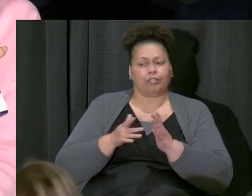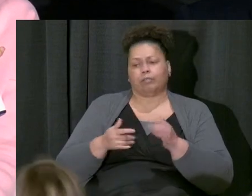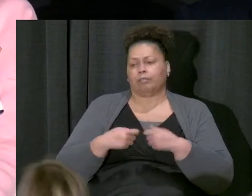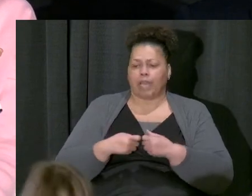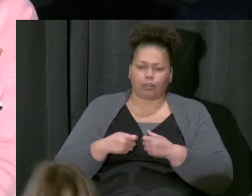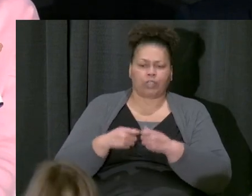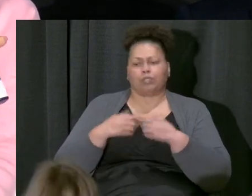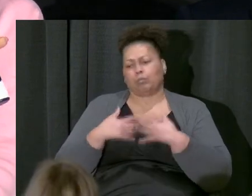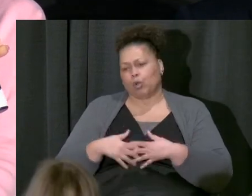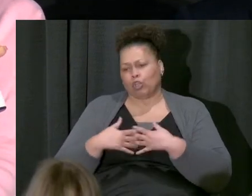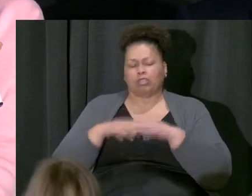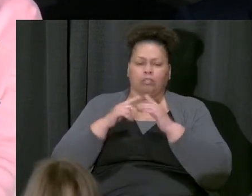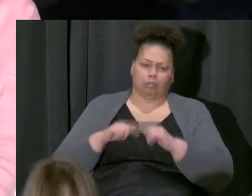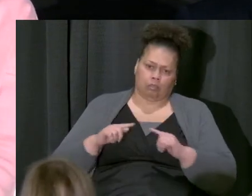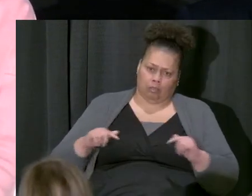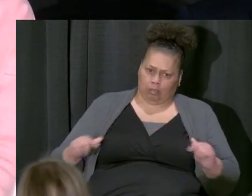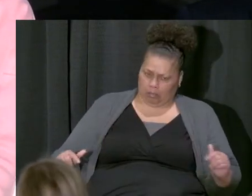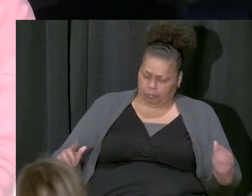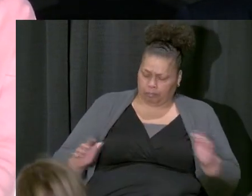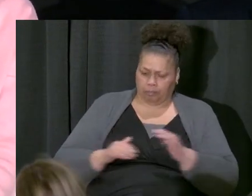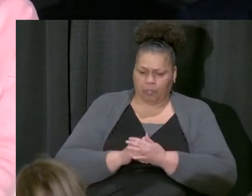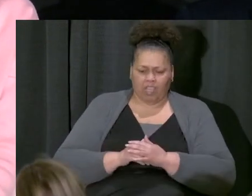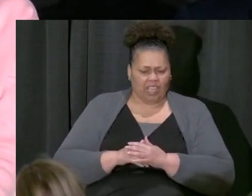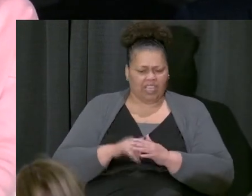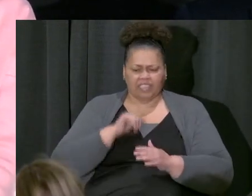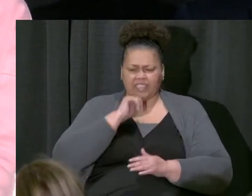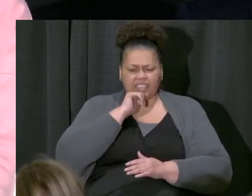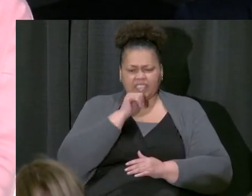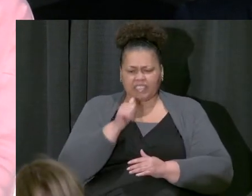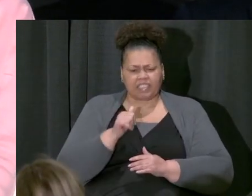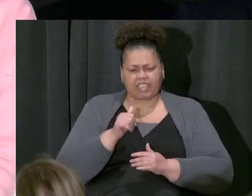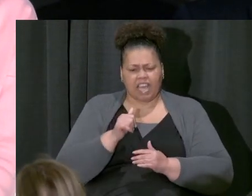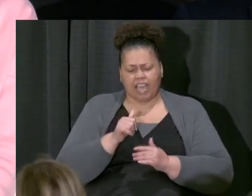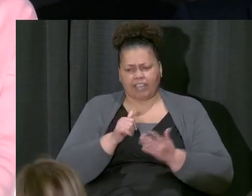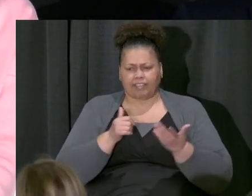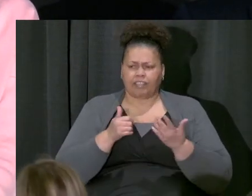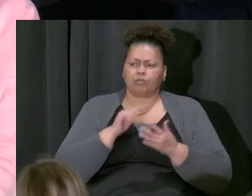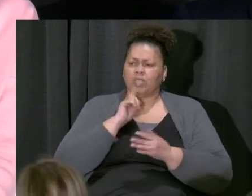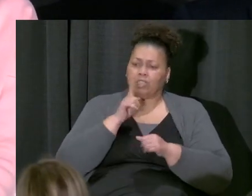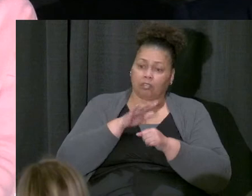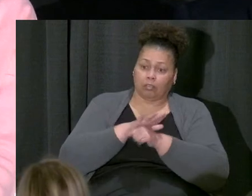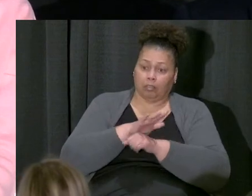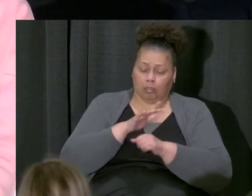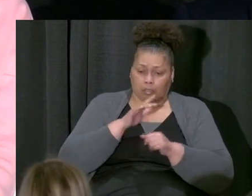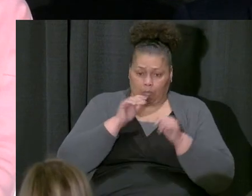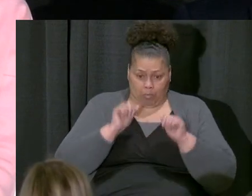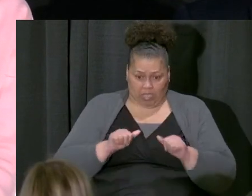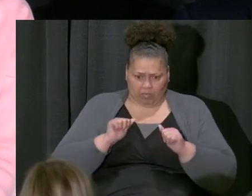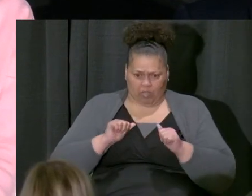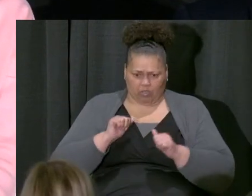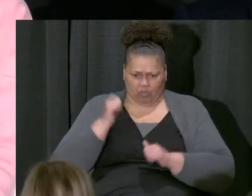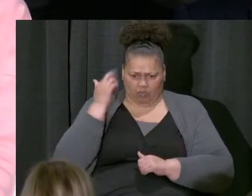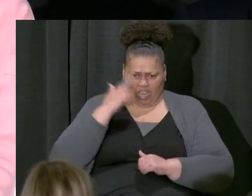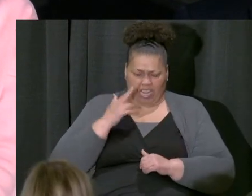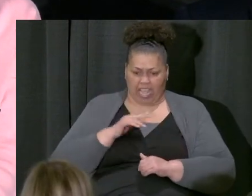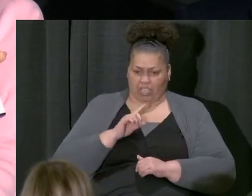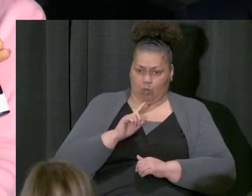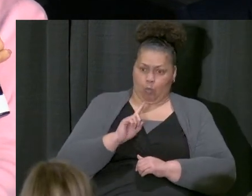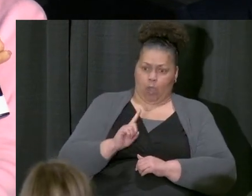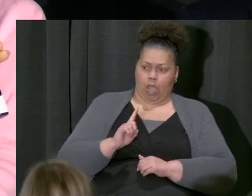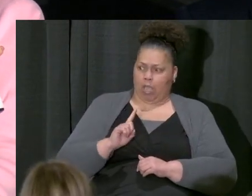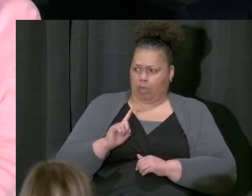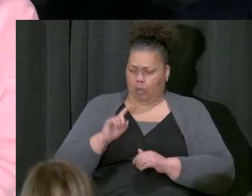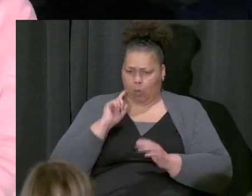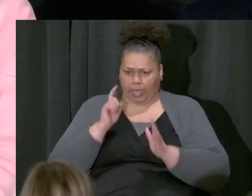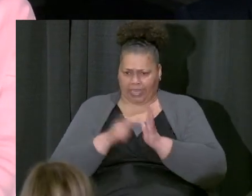and so on. So it is not, you know, possible to realize only one organization. So